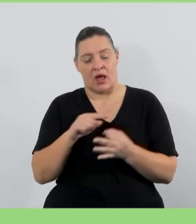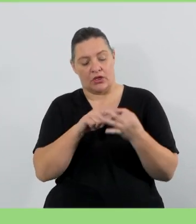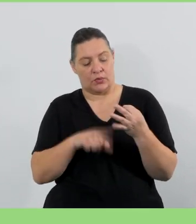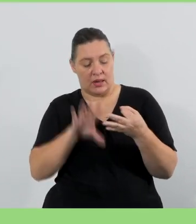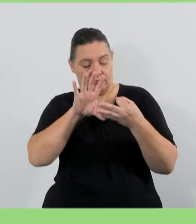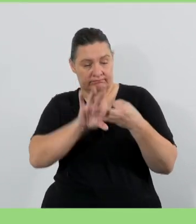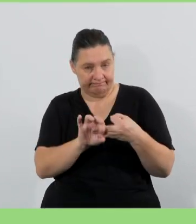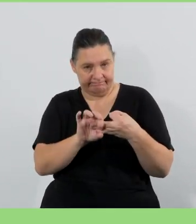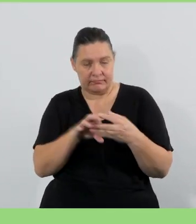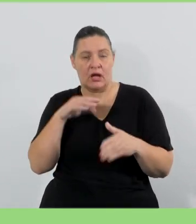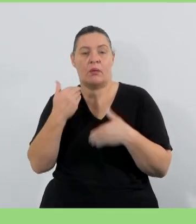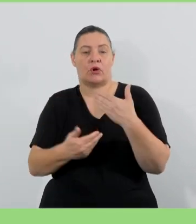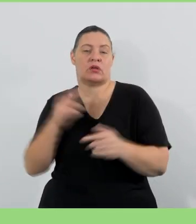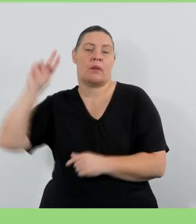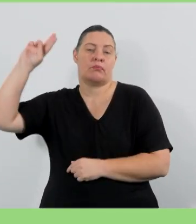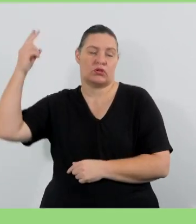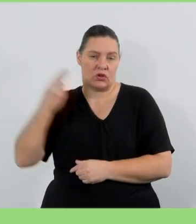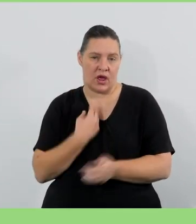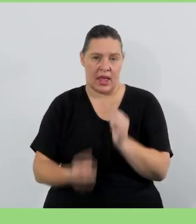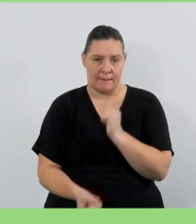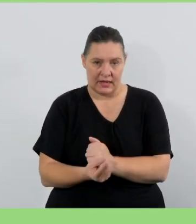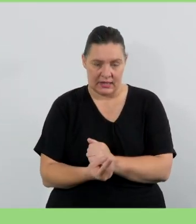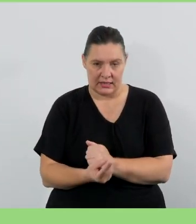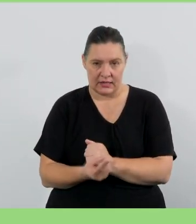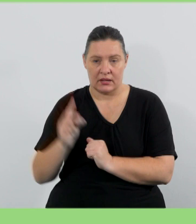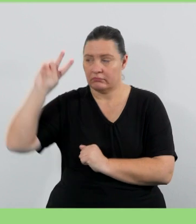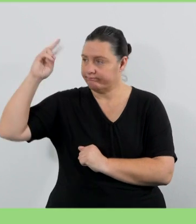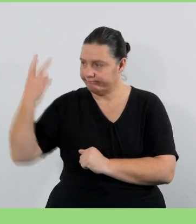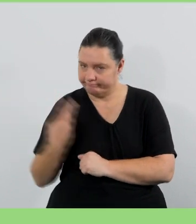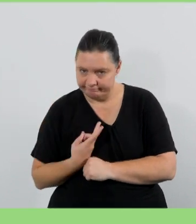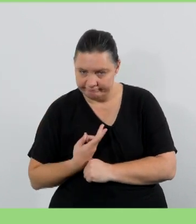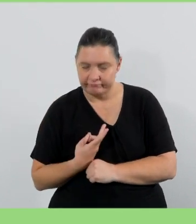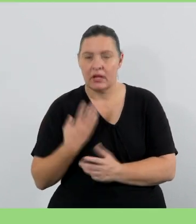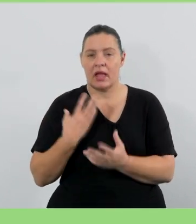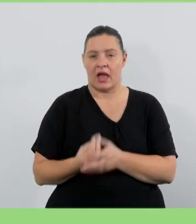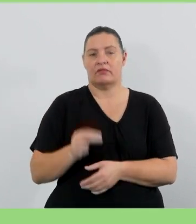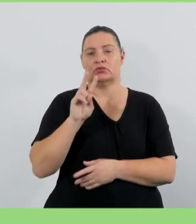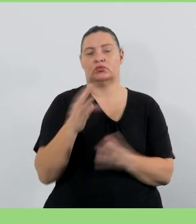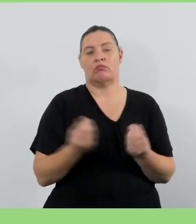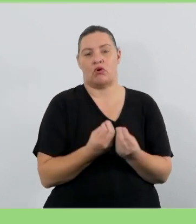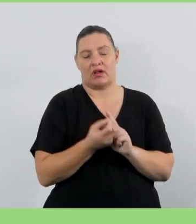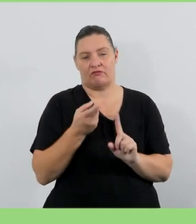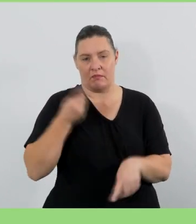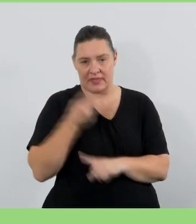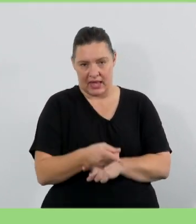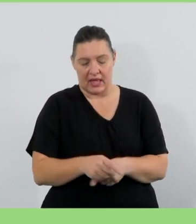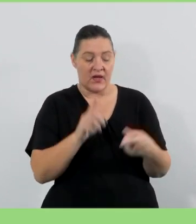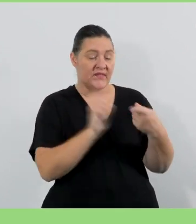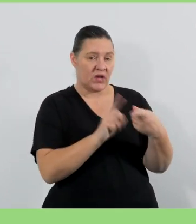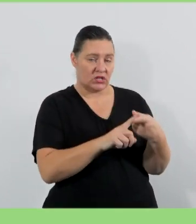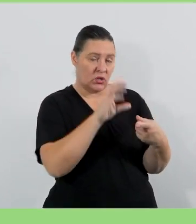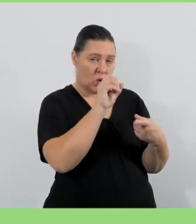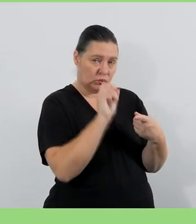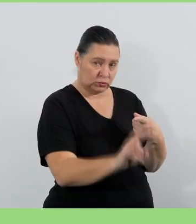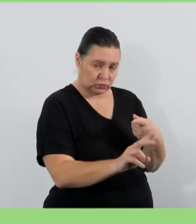these 3 are put together, the process of photosynthesis takes place. And then we get 2 products from that. The first